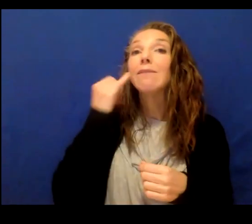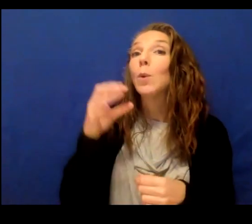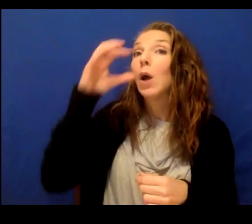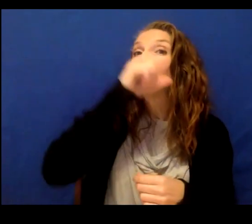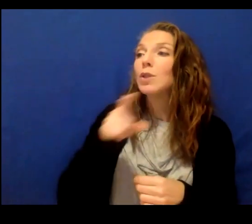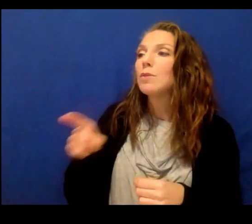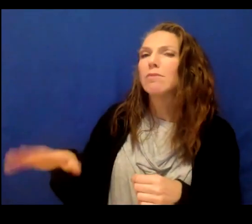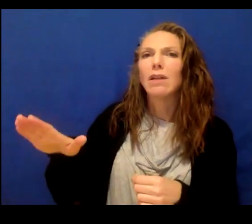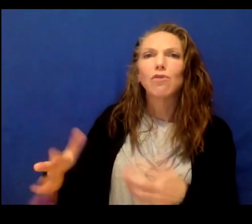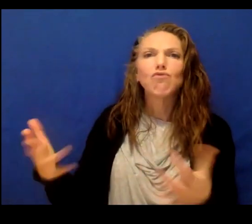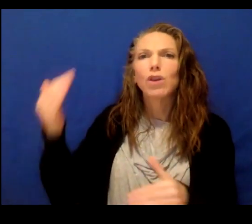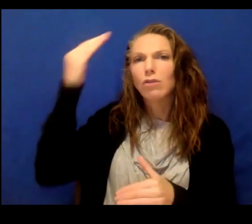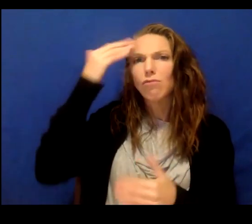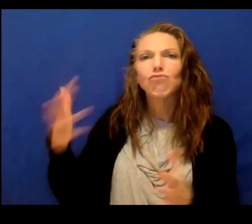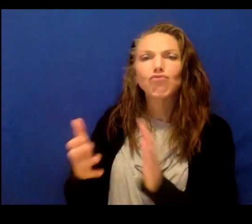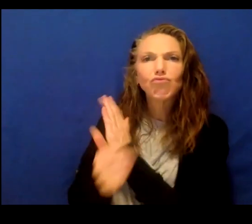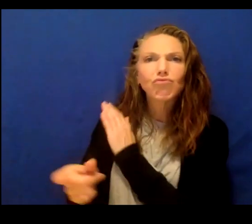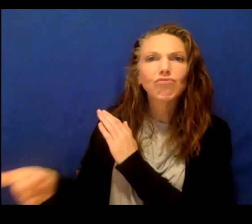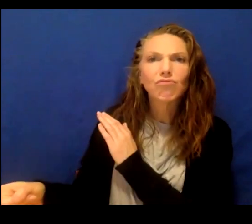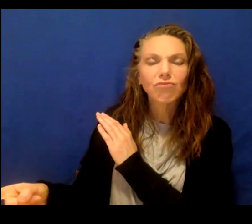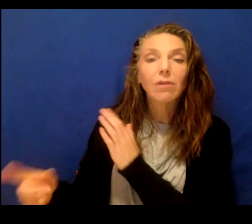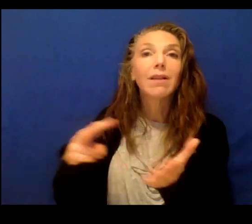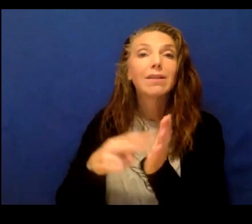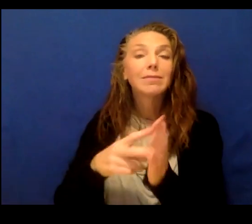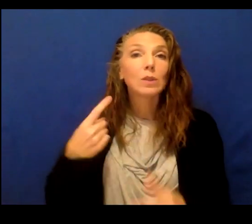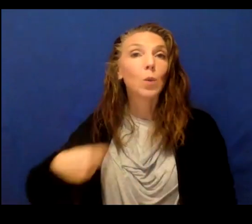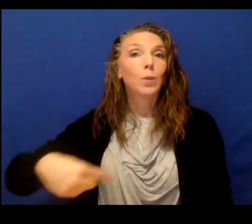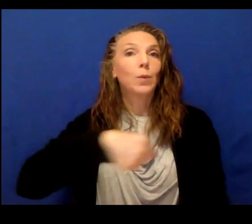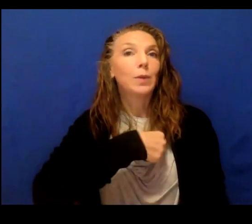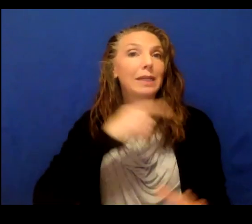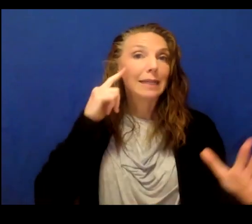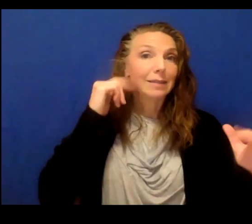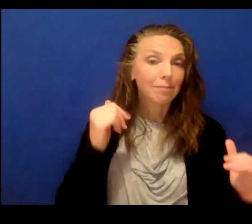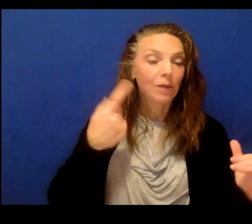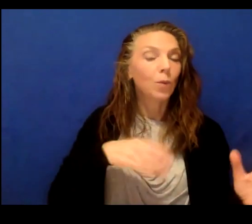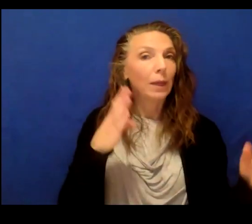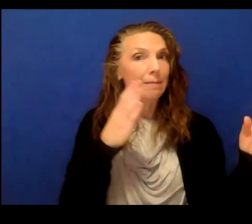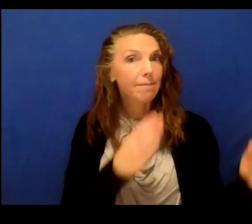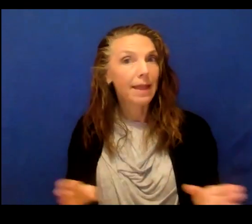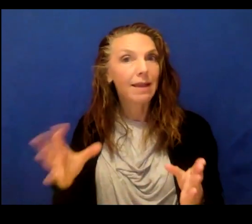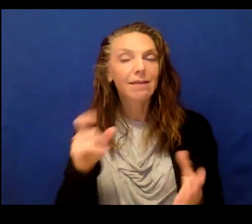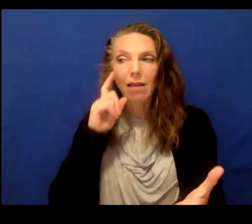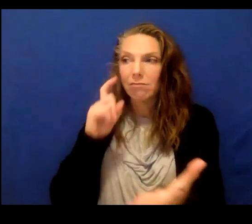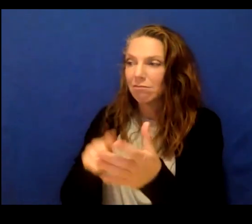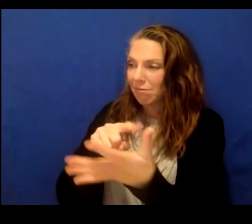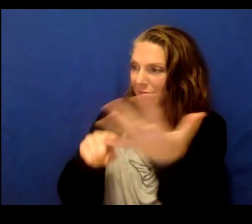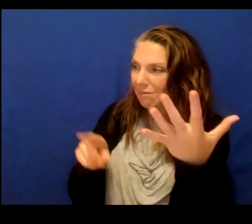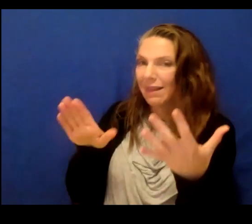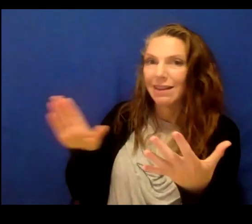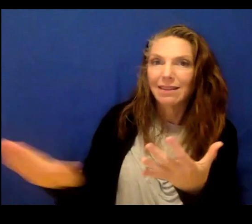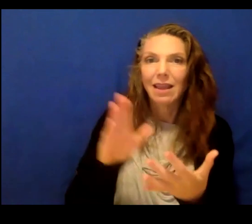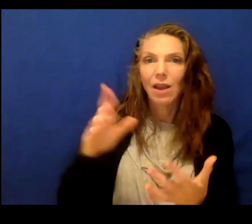it really helps us ensure that we're expecting and planning for and recognizing every child's